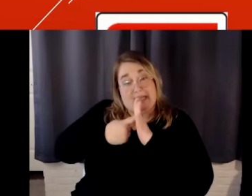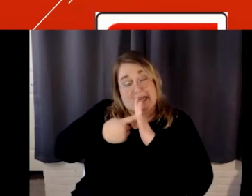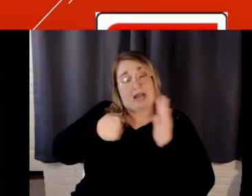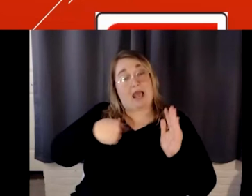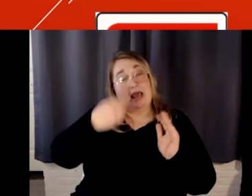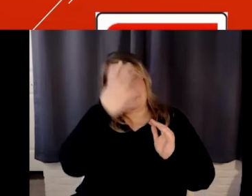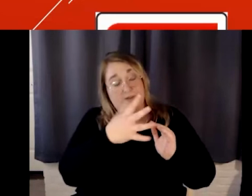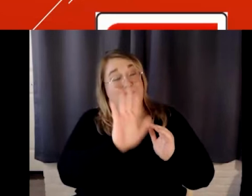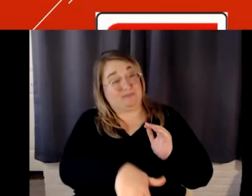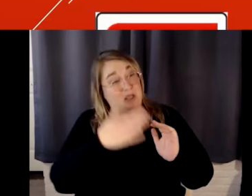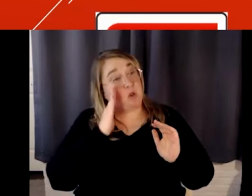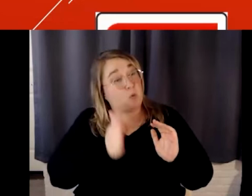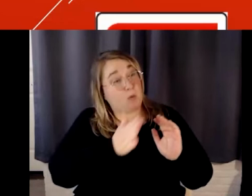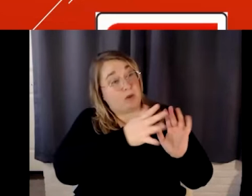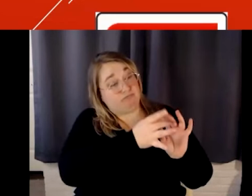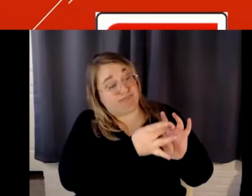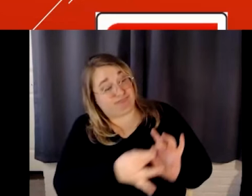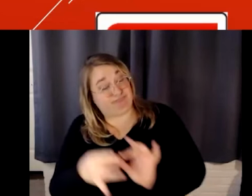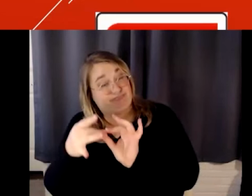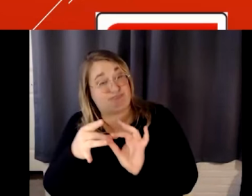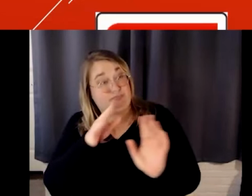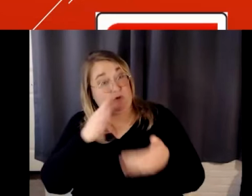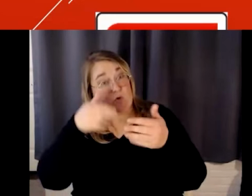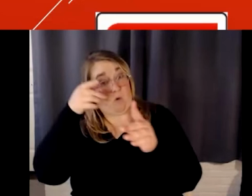what our employers are going to do with you once you know how to do this.